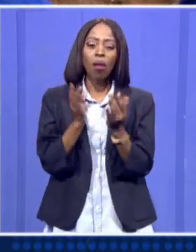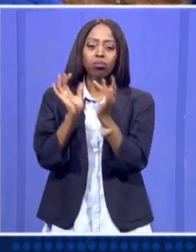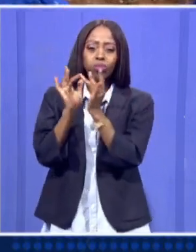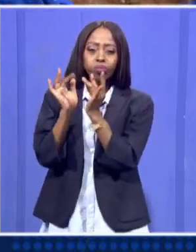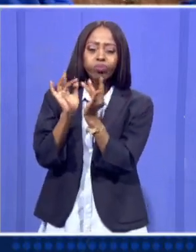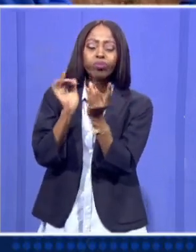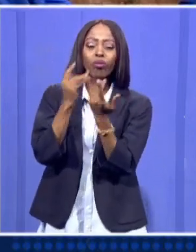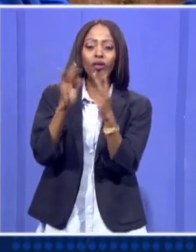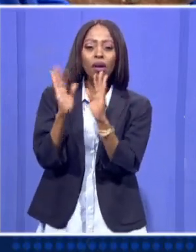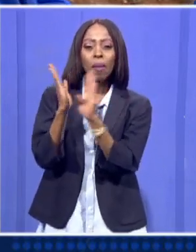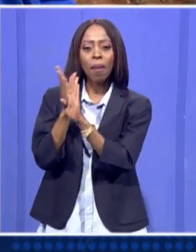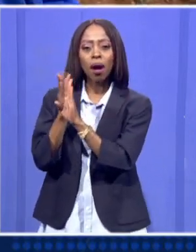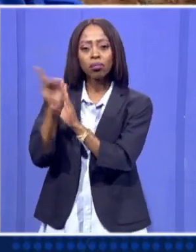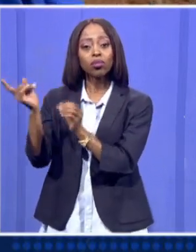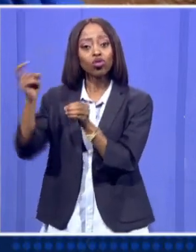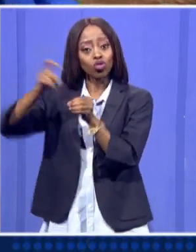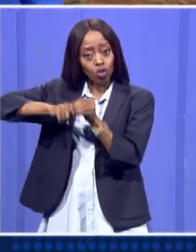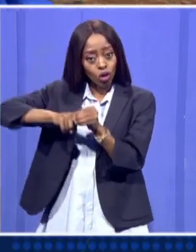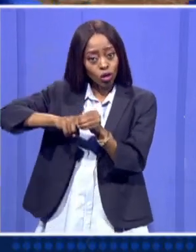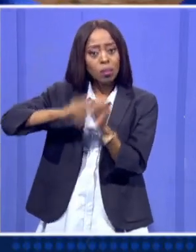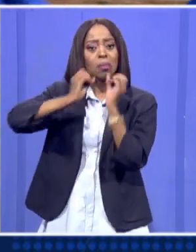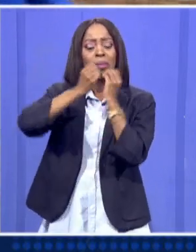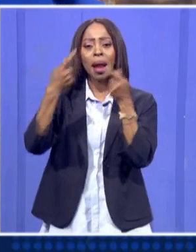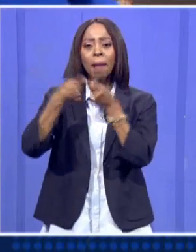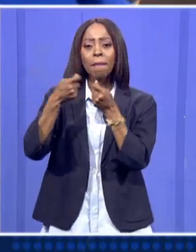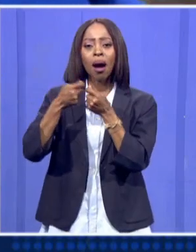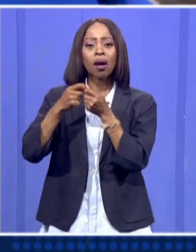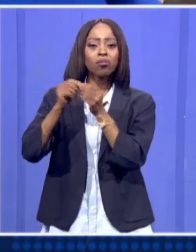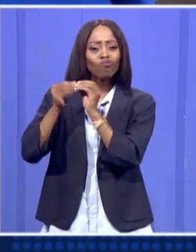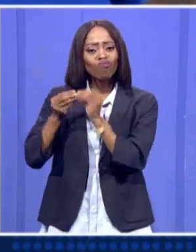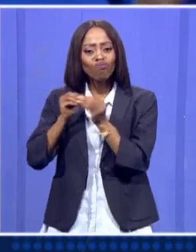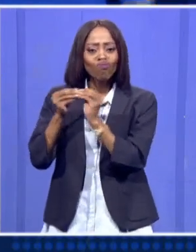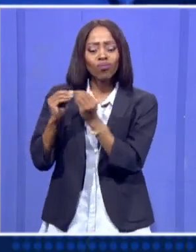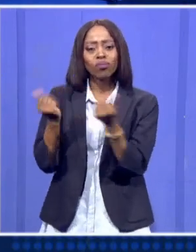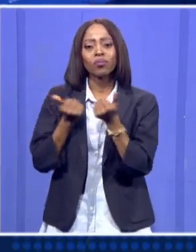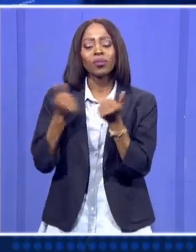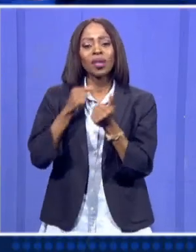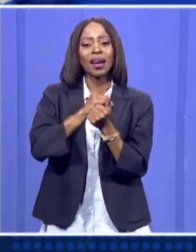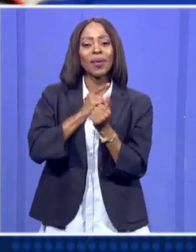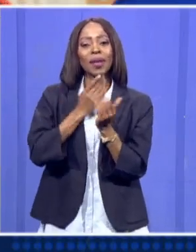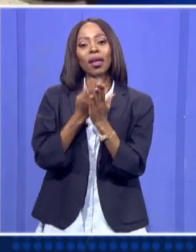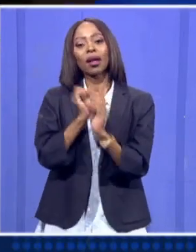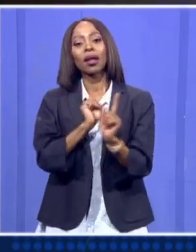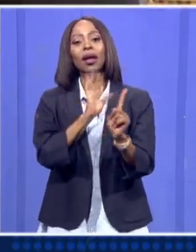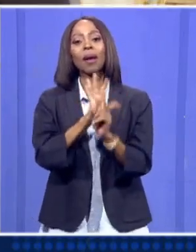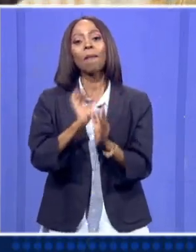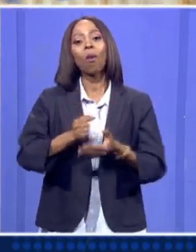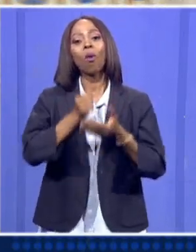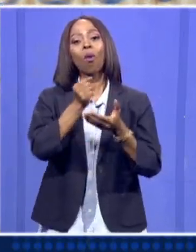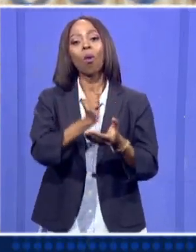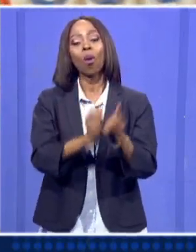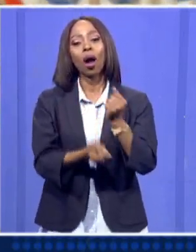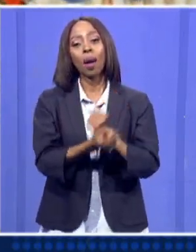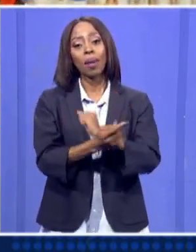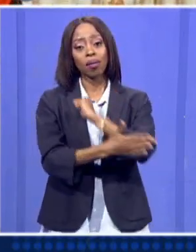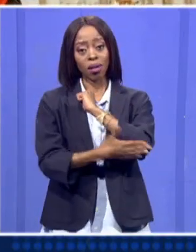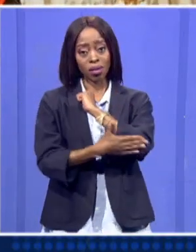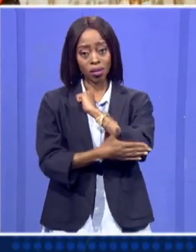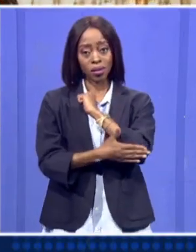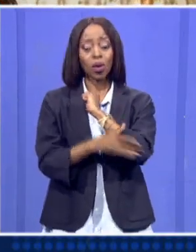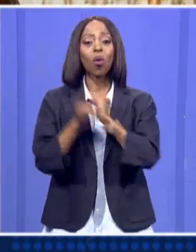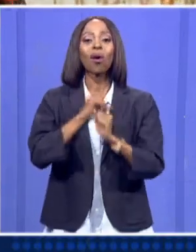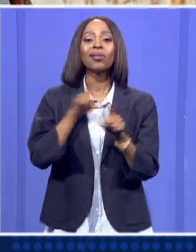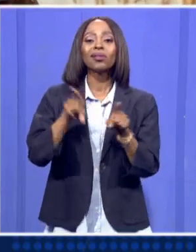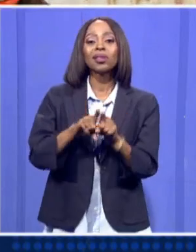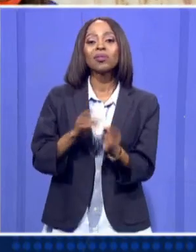I think private sector is now stepping in. There are a lot of funds that have been created in terms of dealing with impact investment in the country, in making